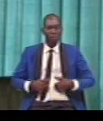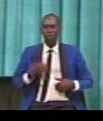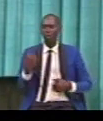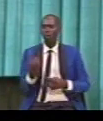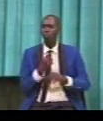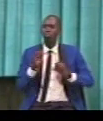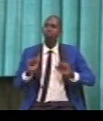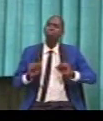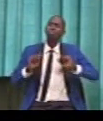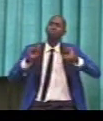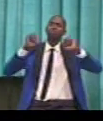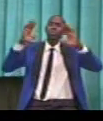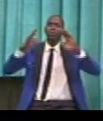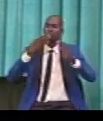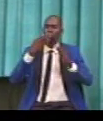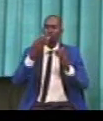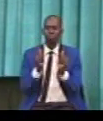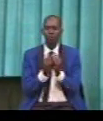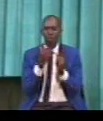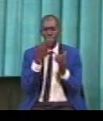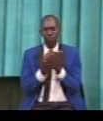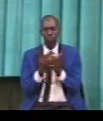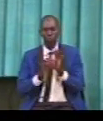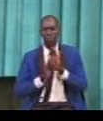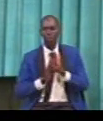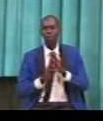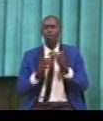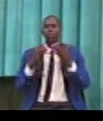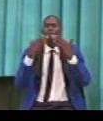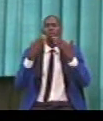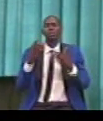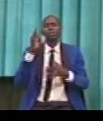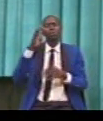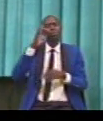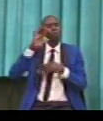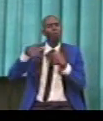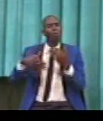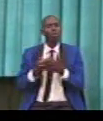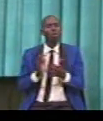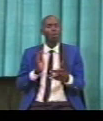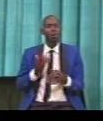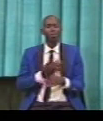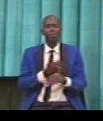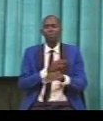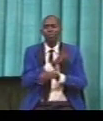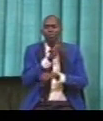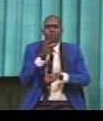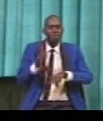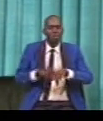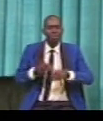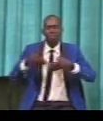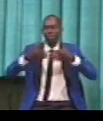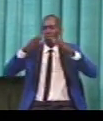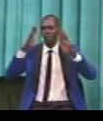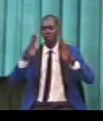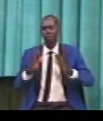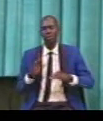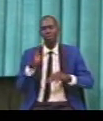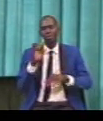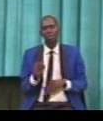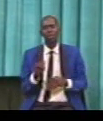dedicated, exemplary. Let's thank the Lord for all our overseers and all laborers across the